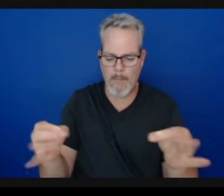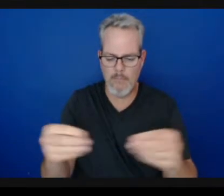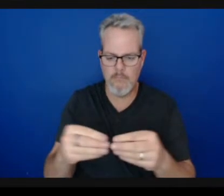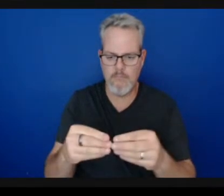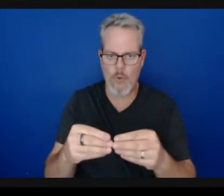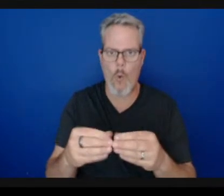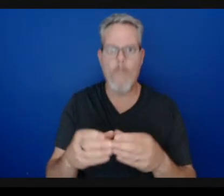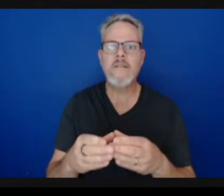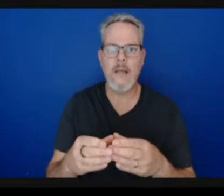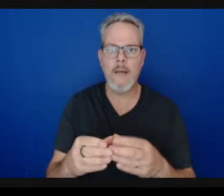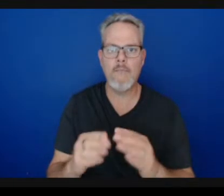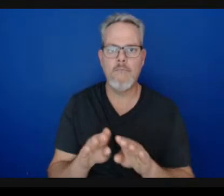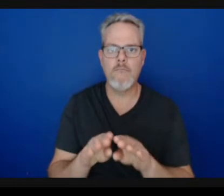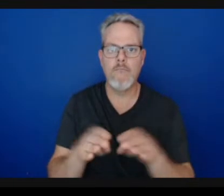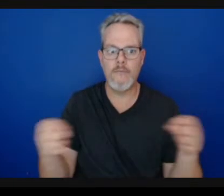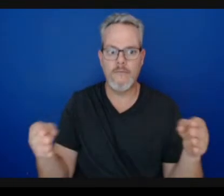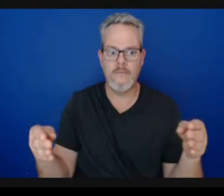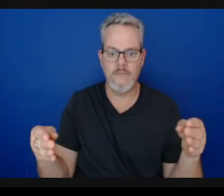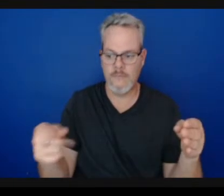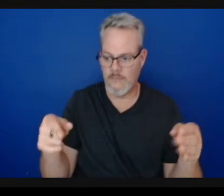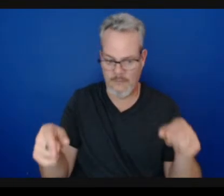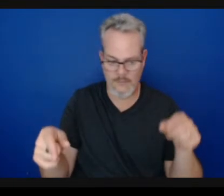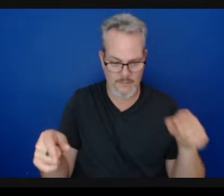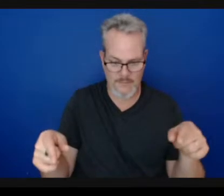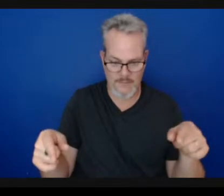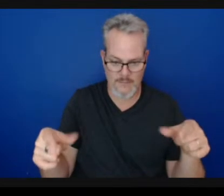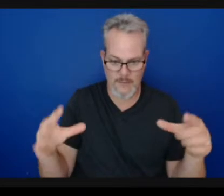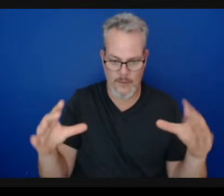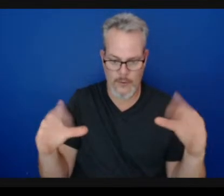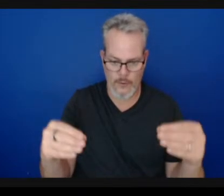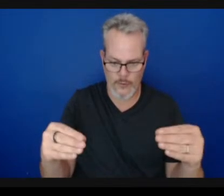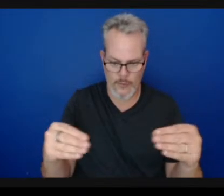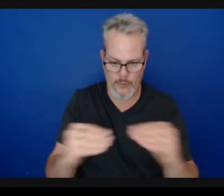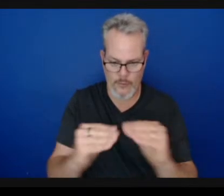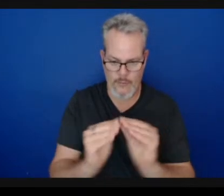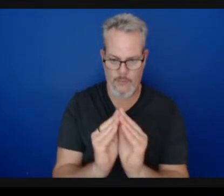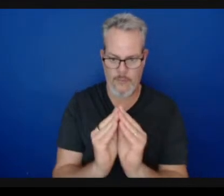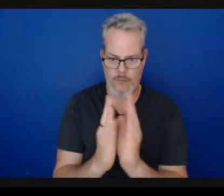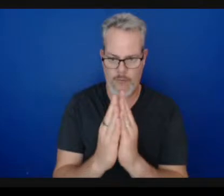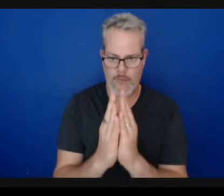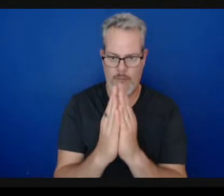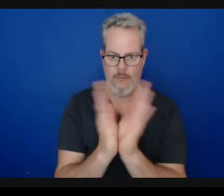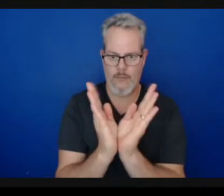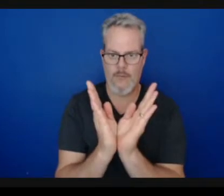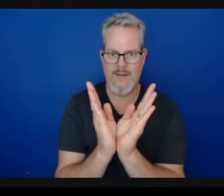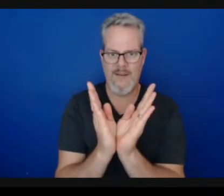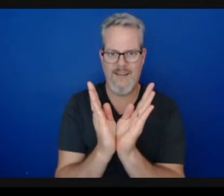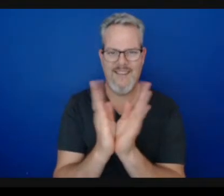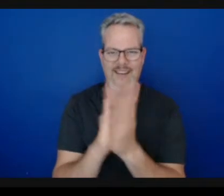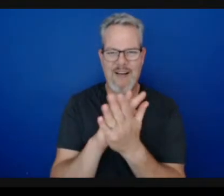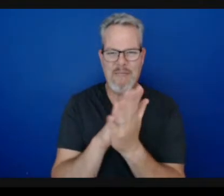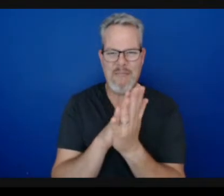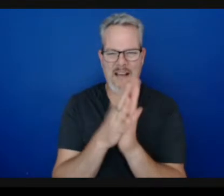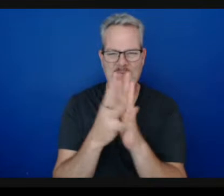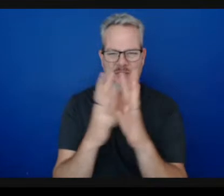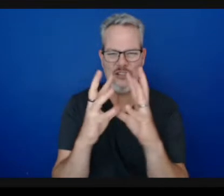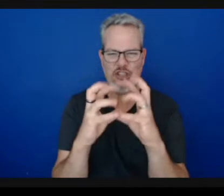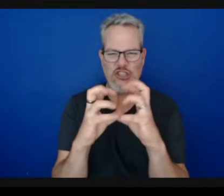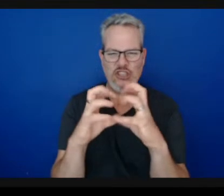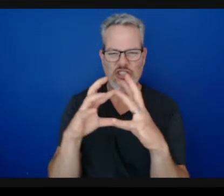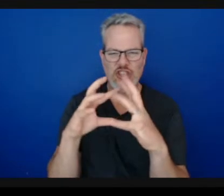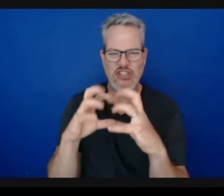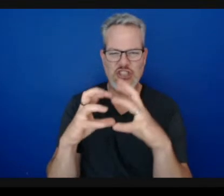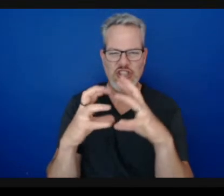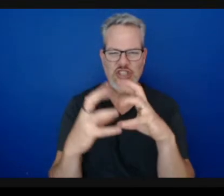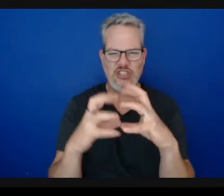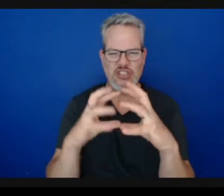pulling the sides outwards, the top and side edge get drawn down and inwards. So there's a lot of crinkling, you might call it, even of the ground there